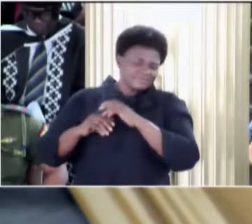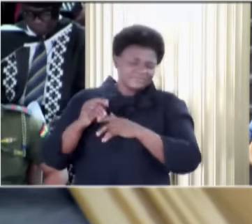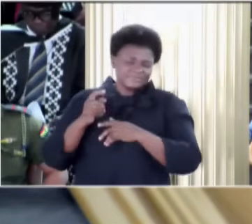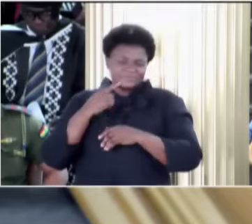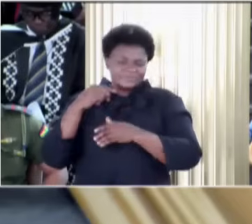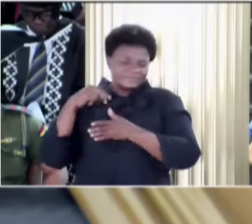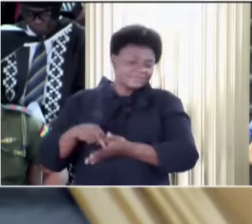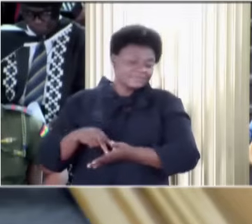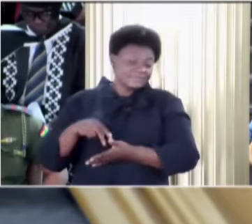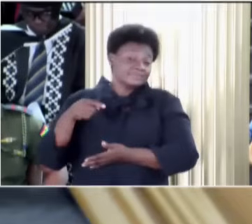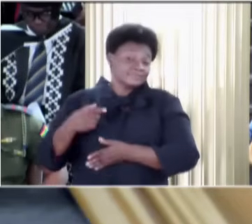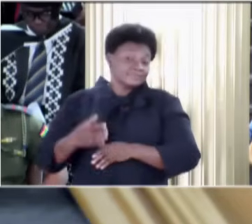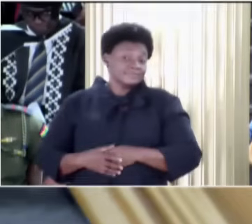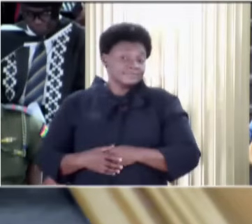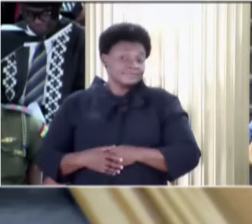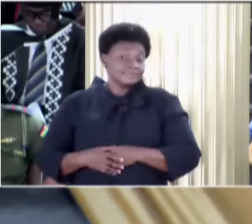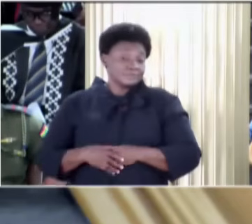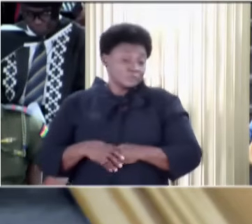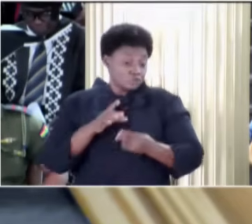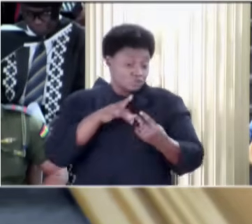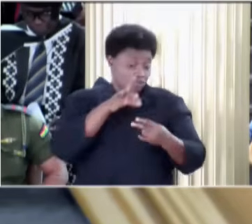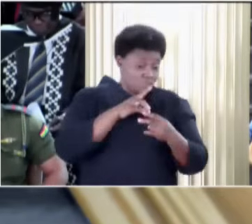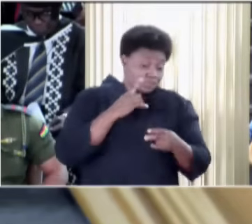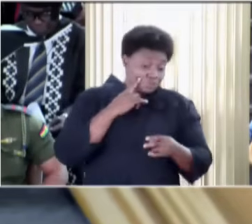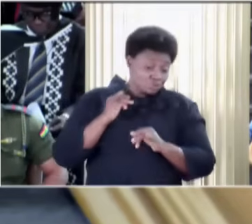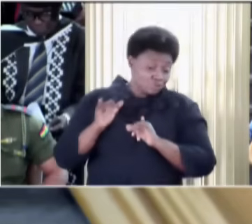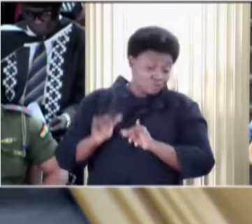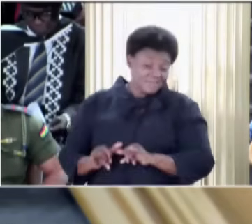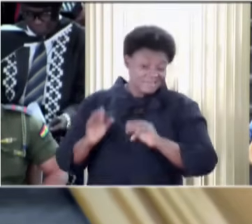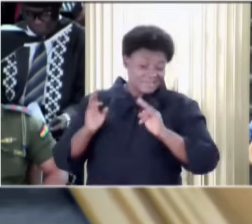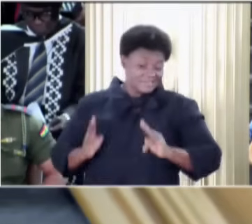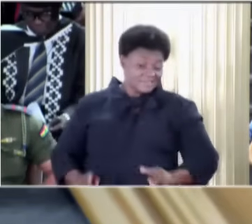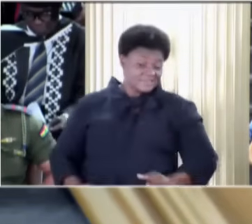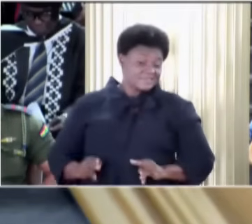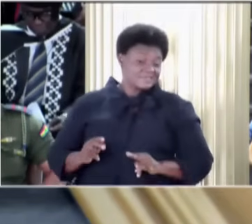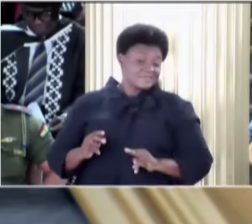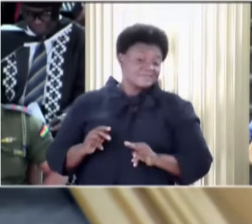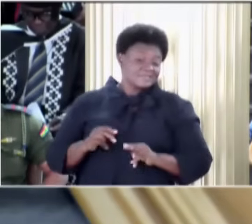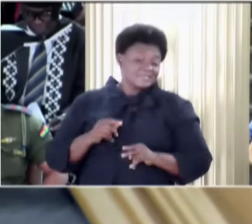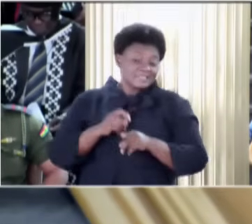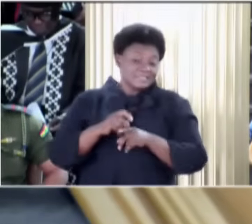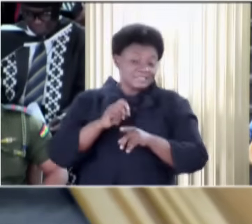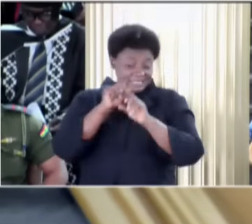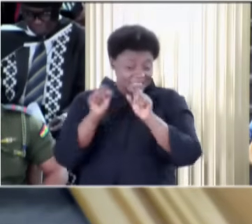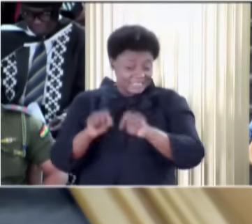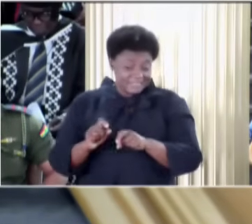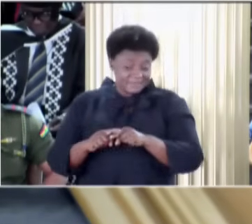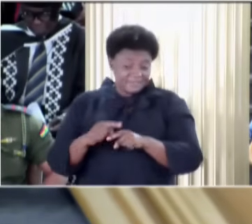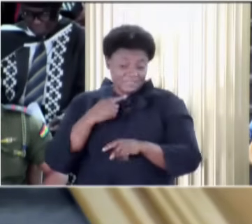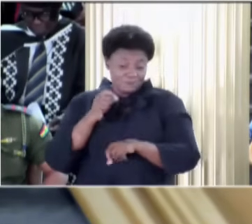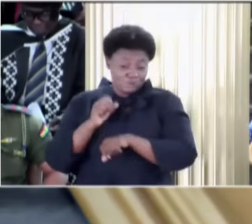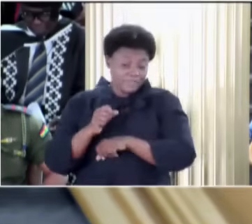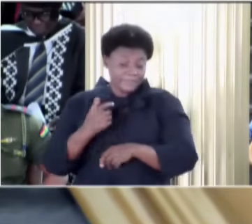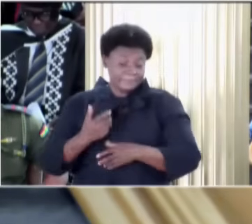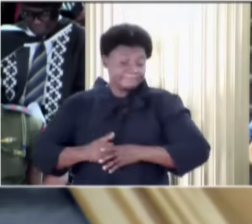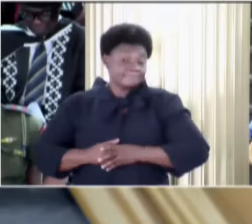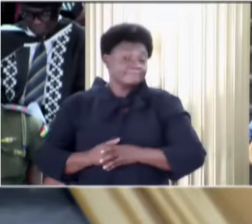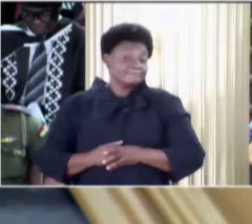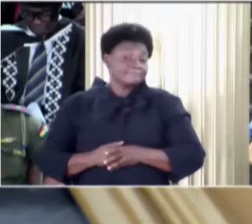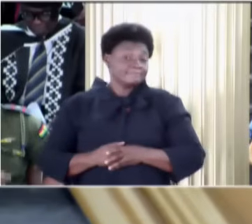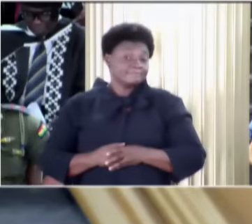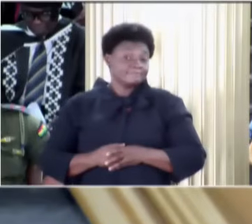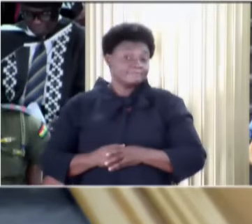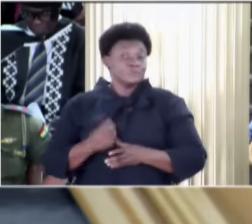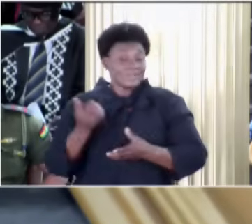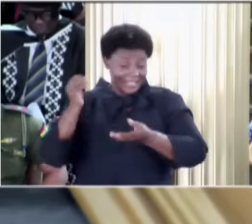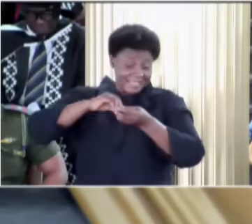tempting. It is choosing to remain human in systems that reward numbness and oblivion. And let